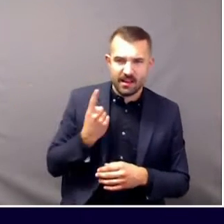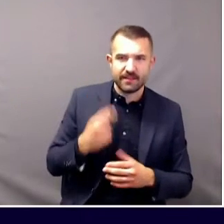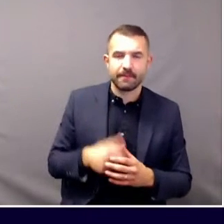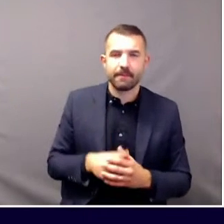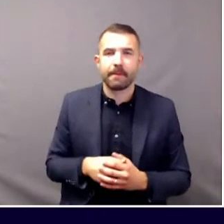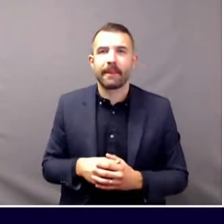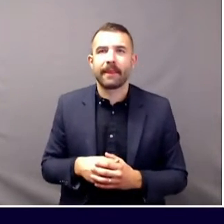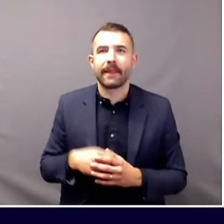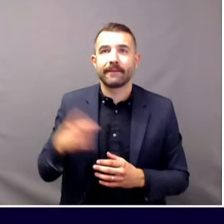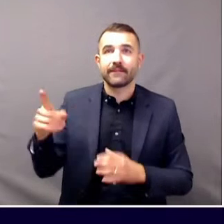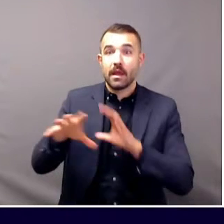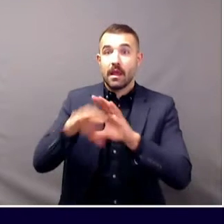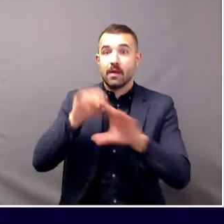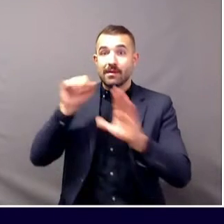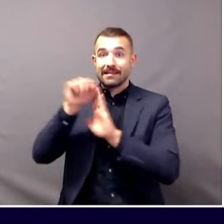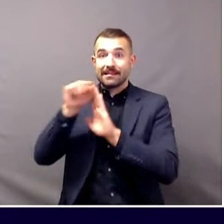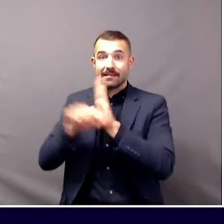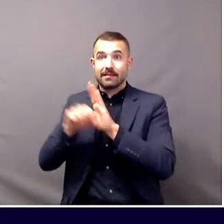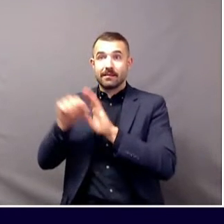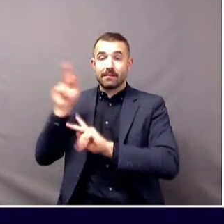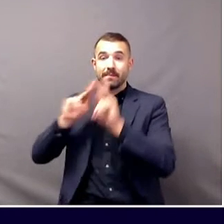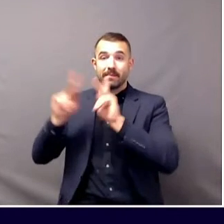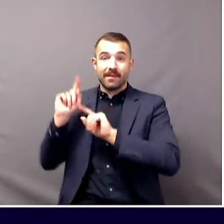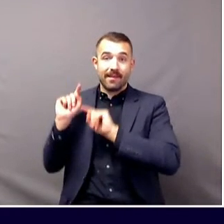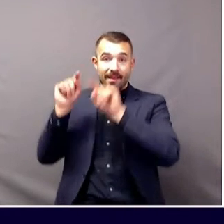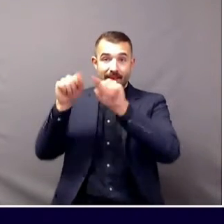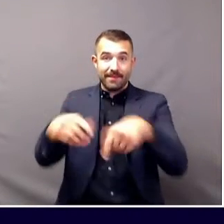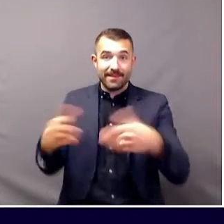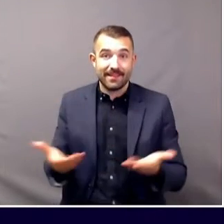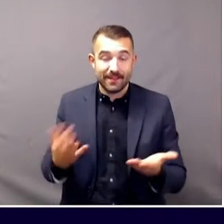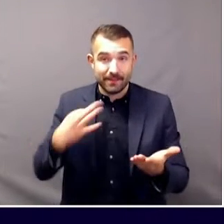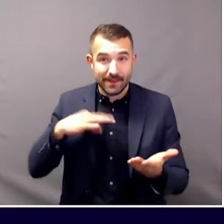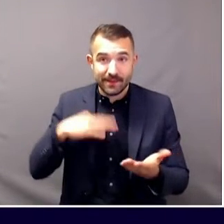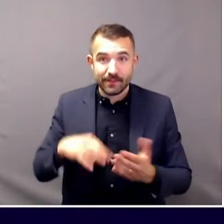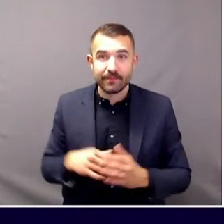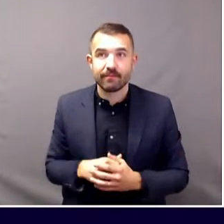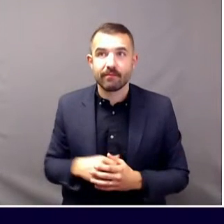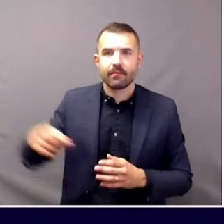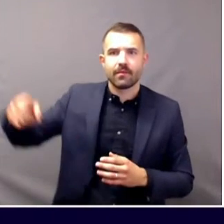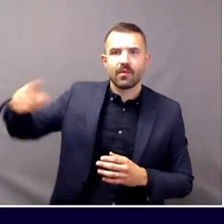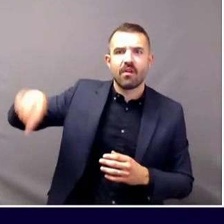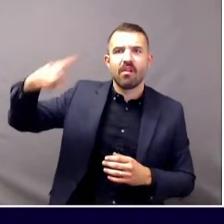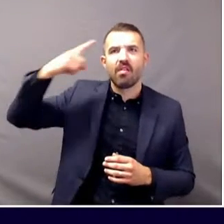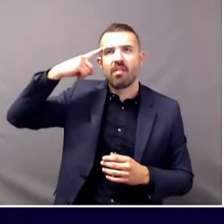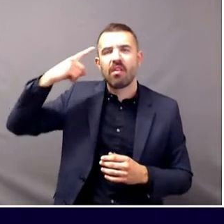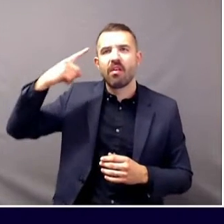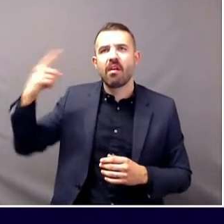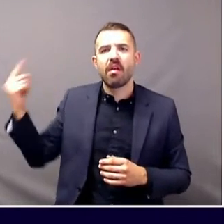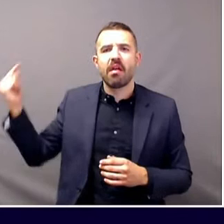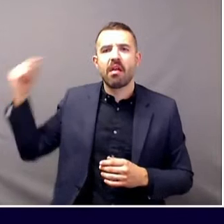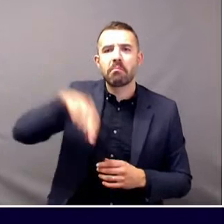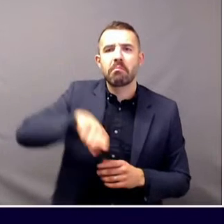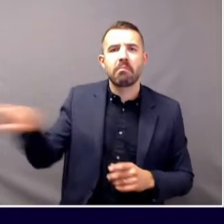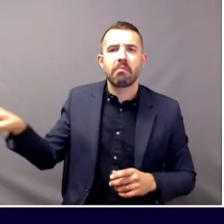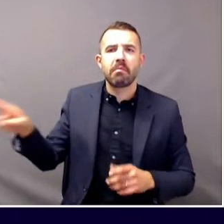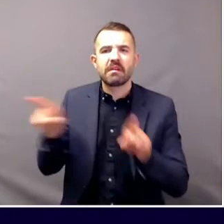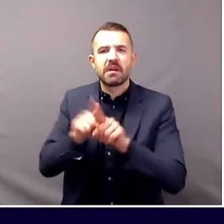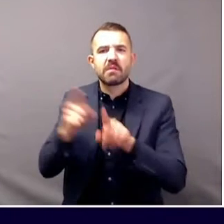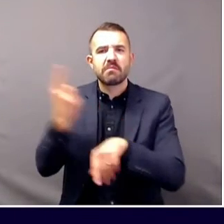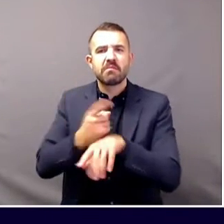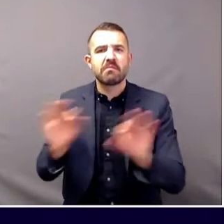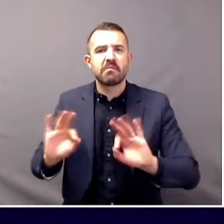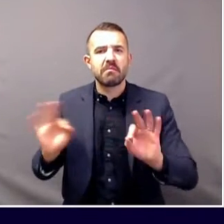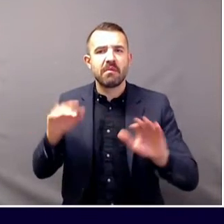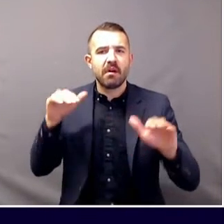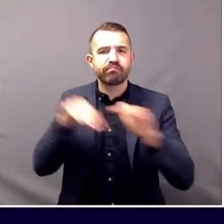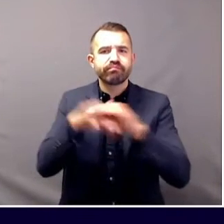from out of state. They told her that since they're only coming on a day trip and not spending the night, they would be exempt from needing a negative test. I assume that's not